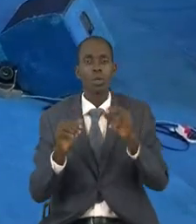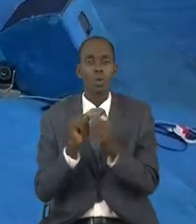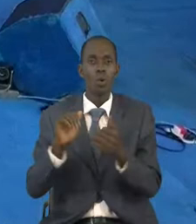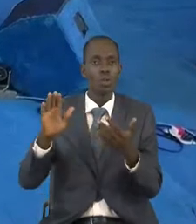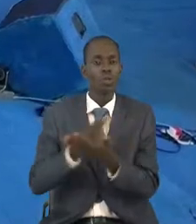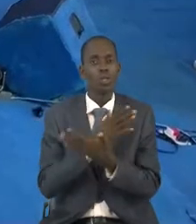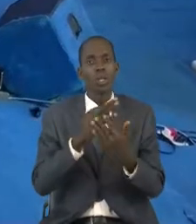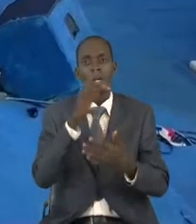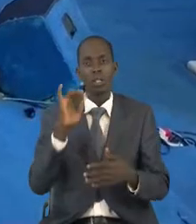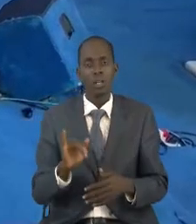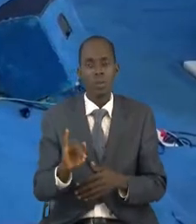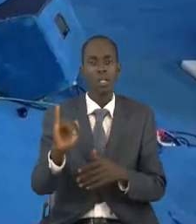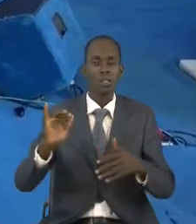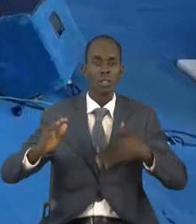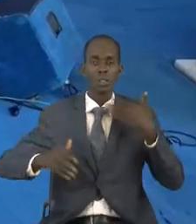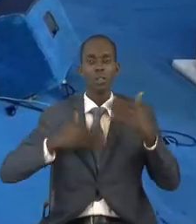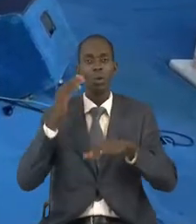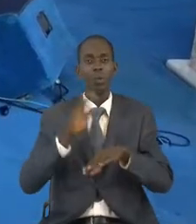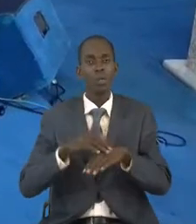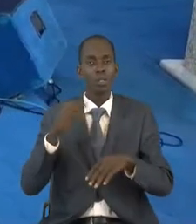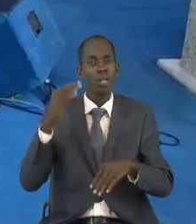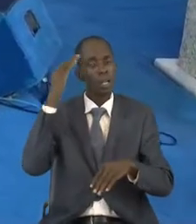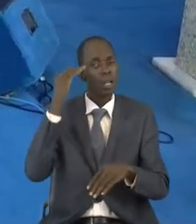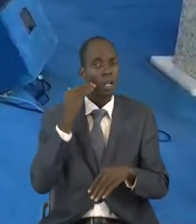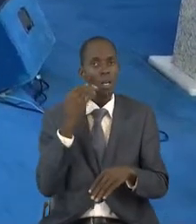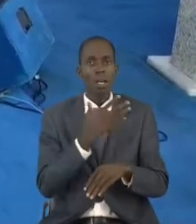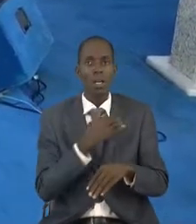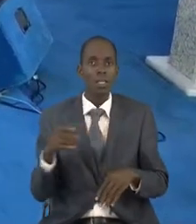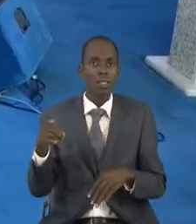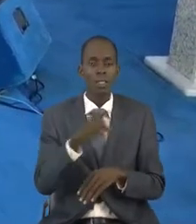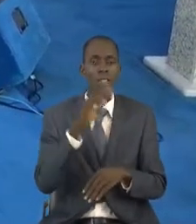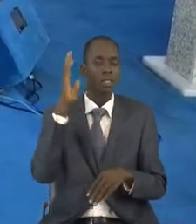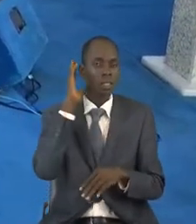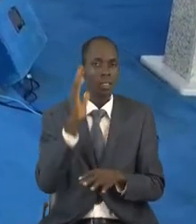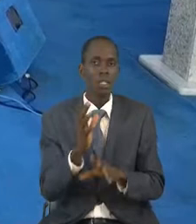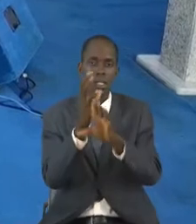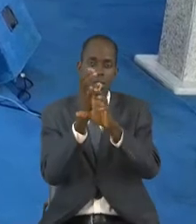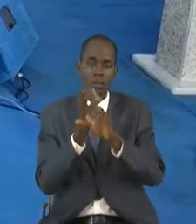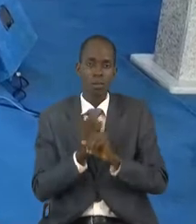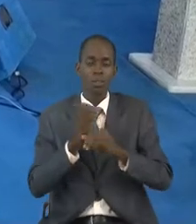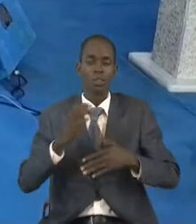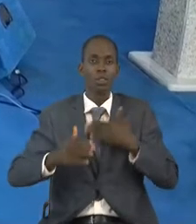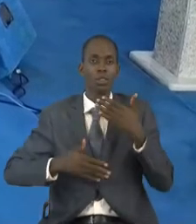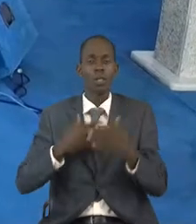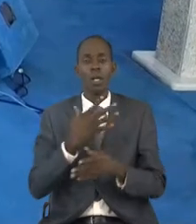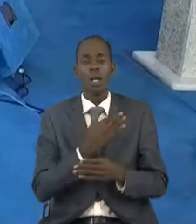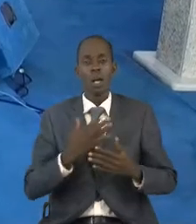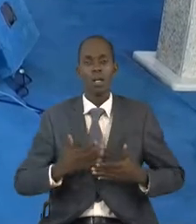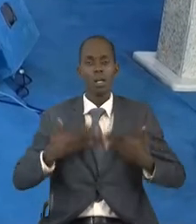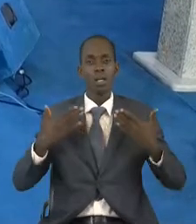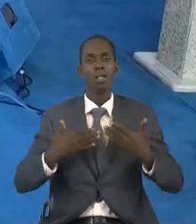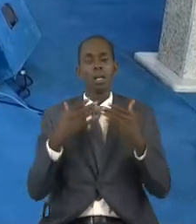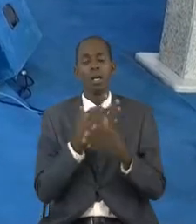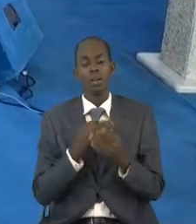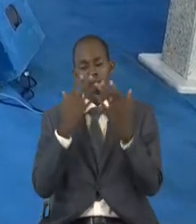joy upon their head, and they shall obtain joy and gladness, and sorrow